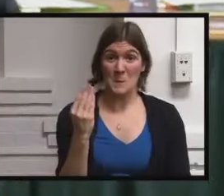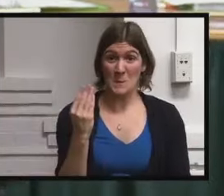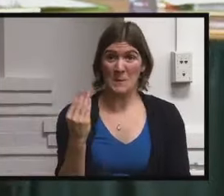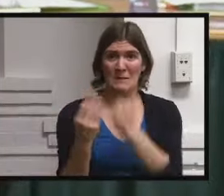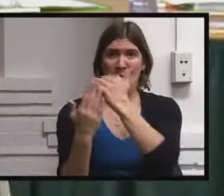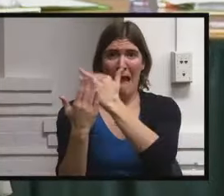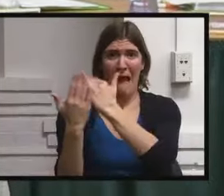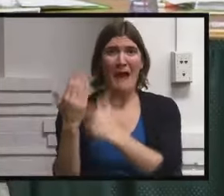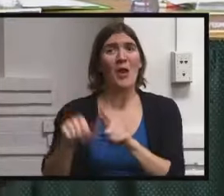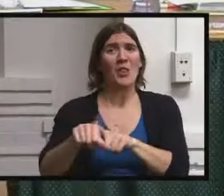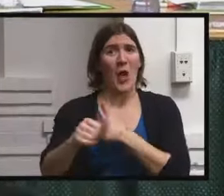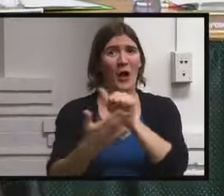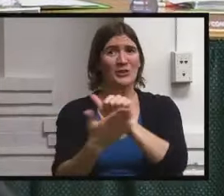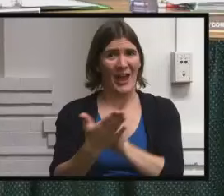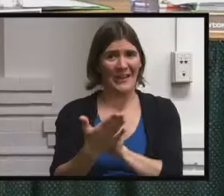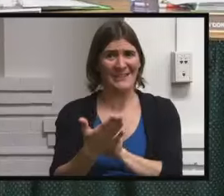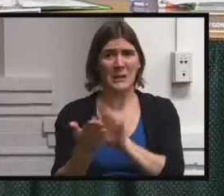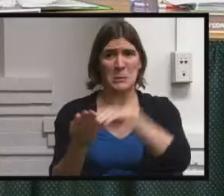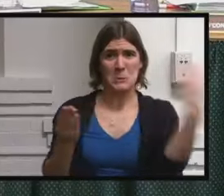And on page 3,